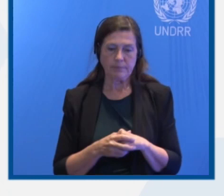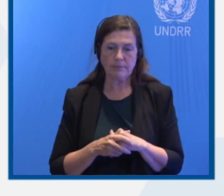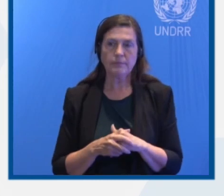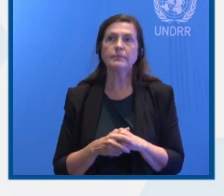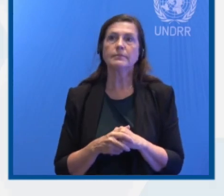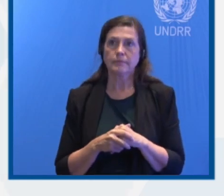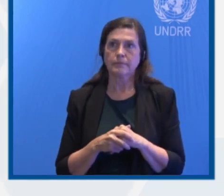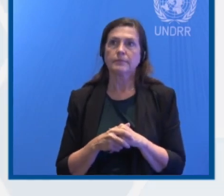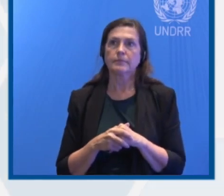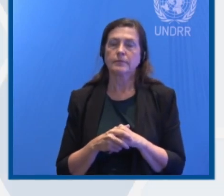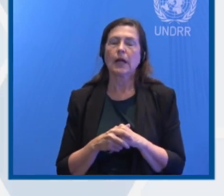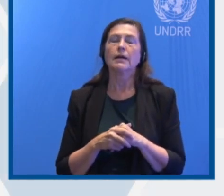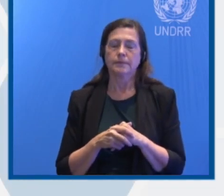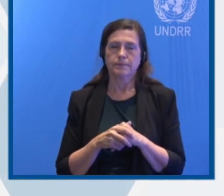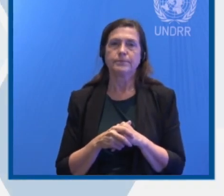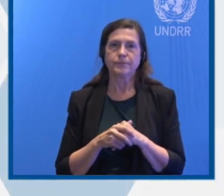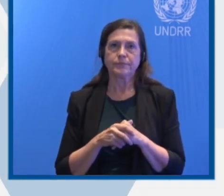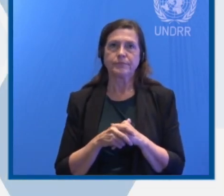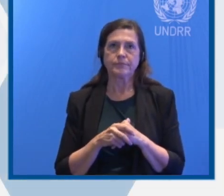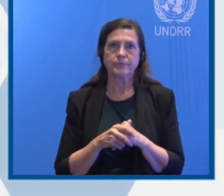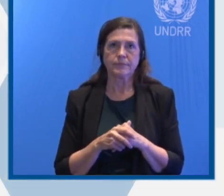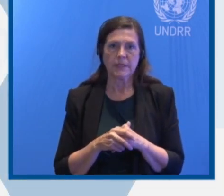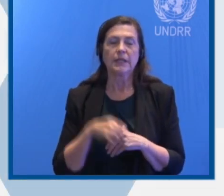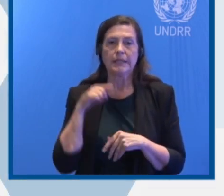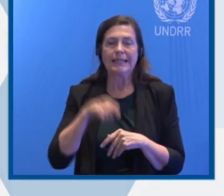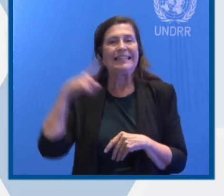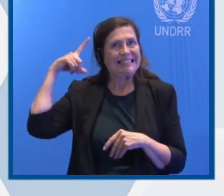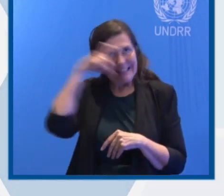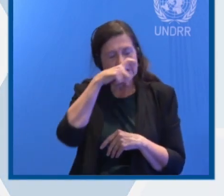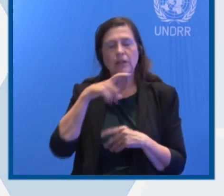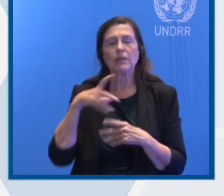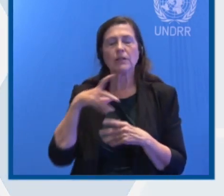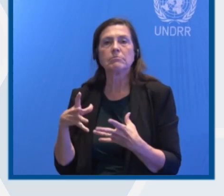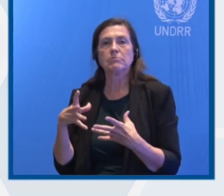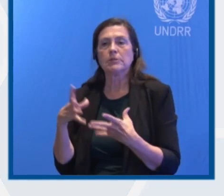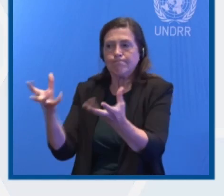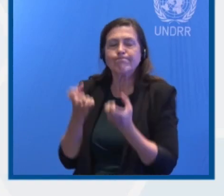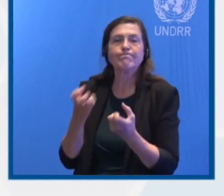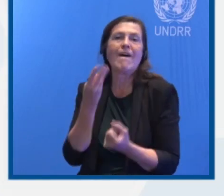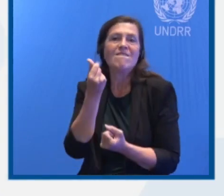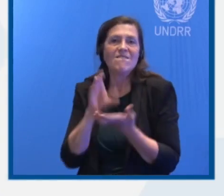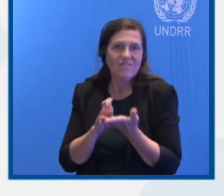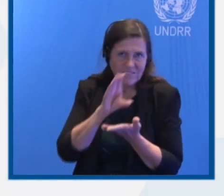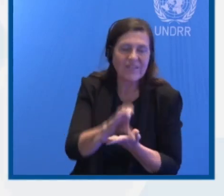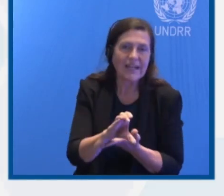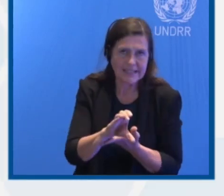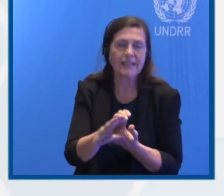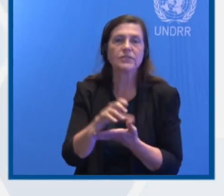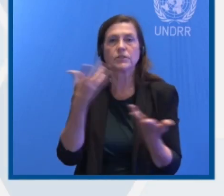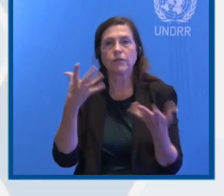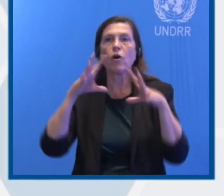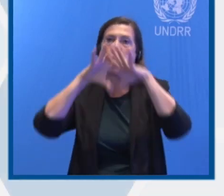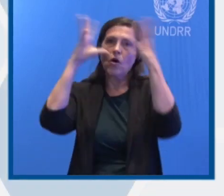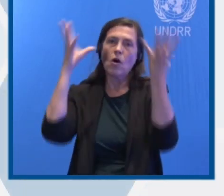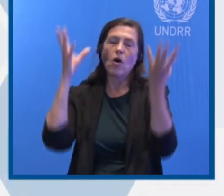infrastructure developers find it difficult to attract financing for infrastructure in general.